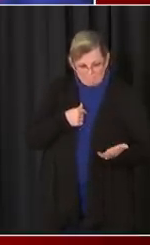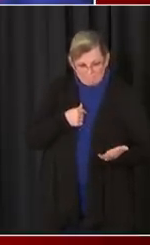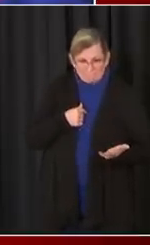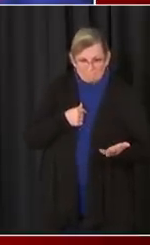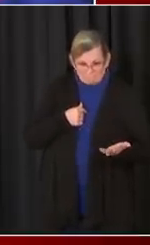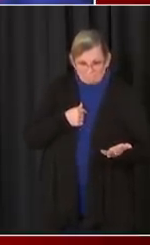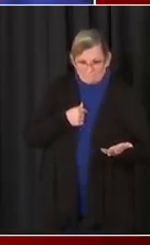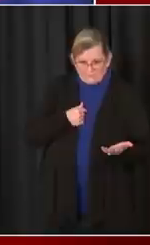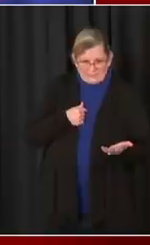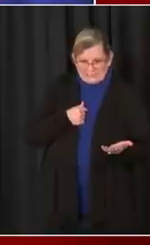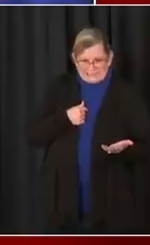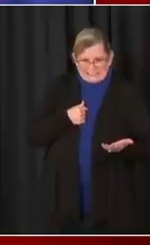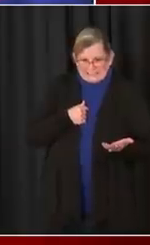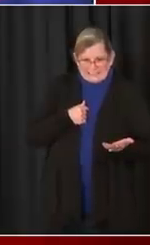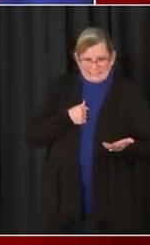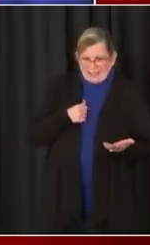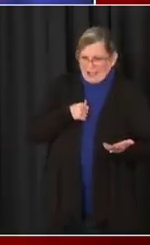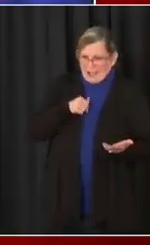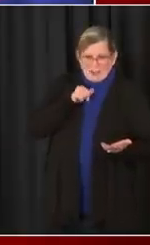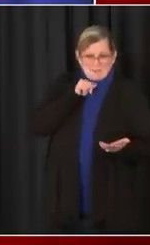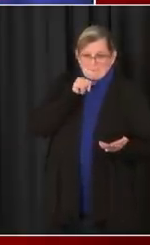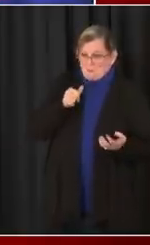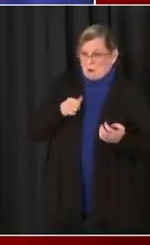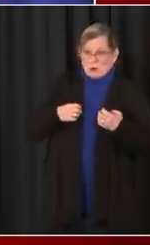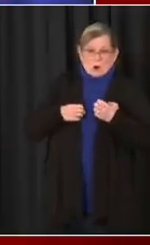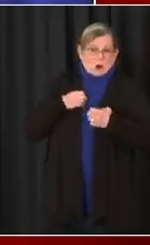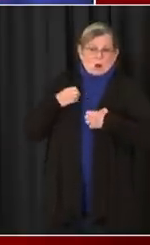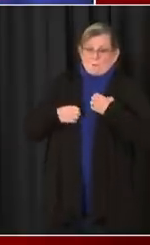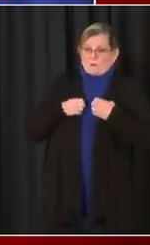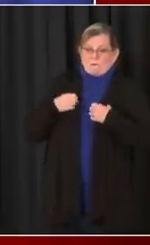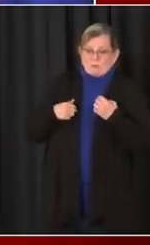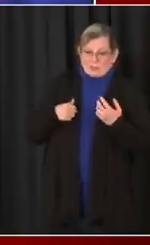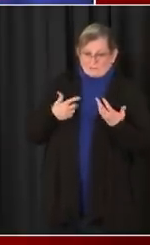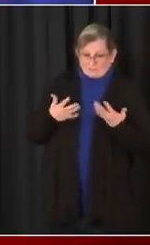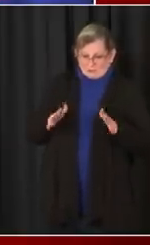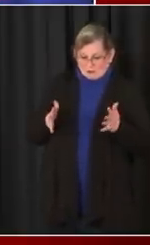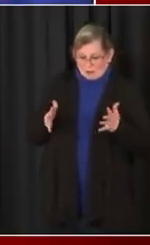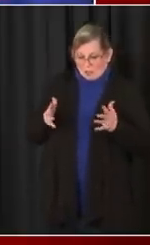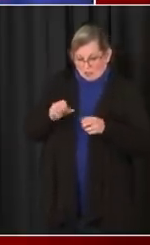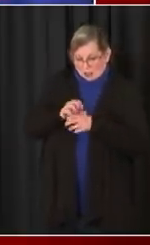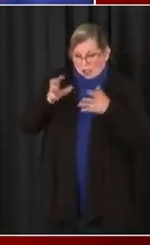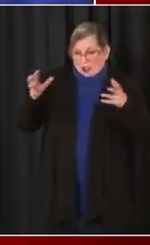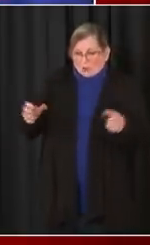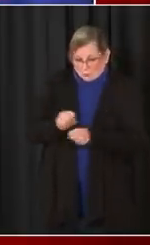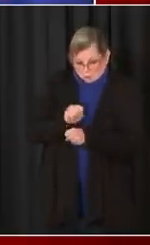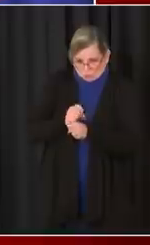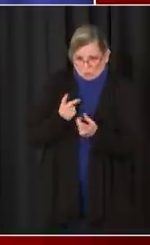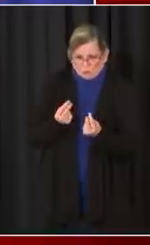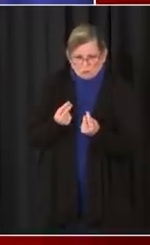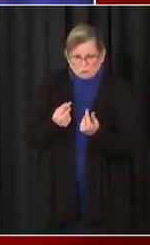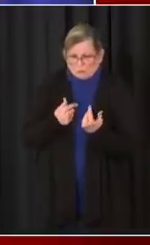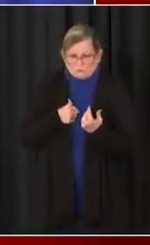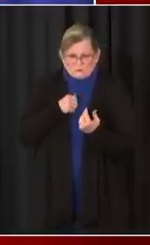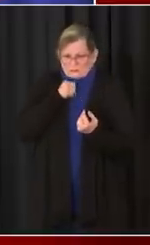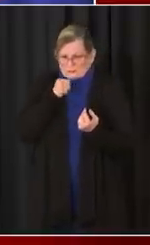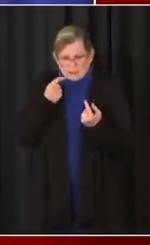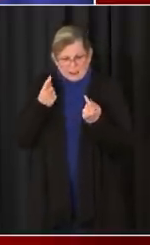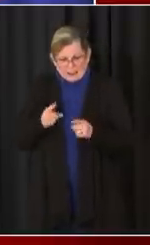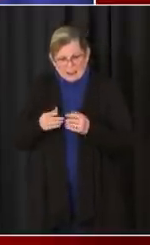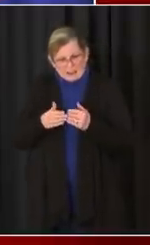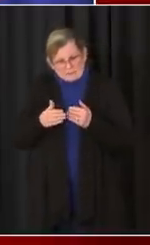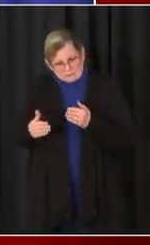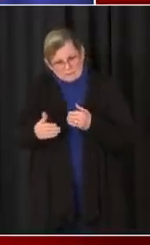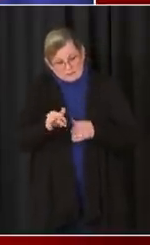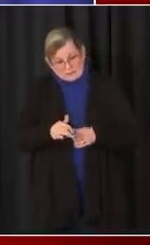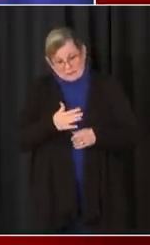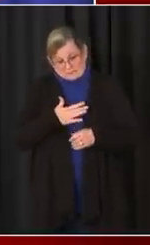not prone to wild swings of emotion because we have some work to do to find out what happened to make sure it doesn't happen again. And that's my